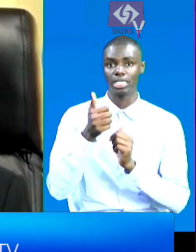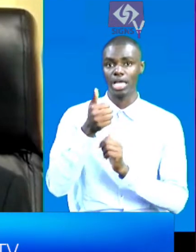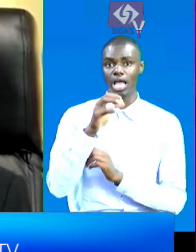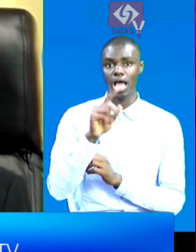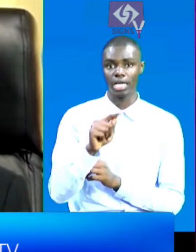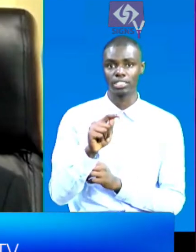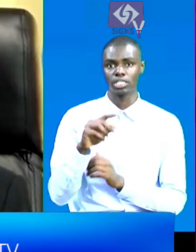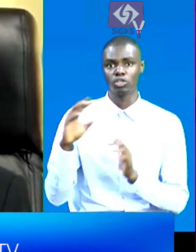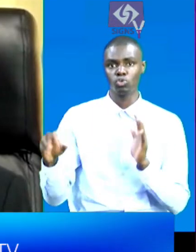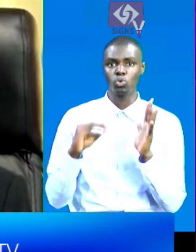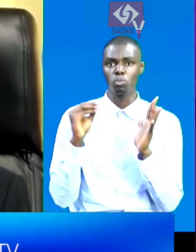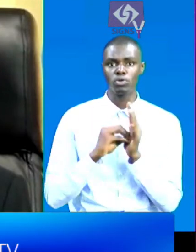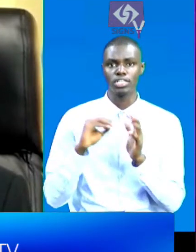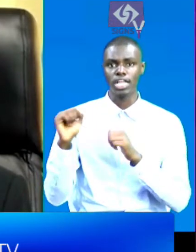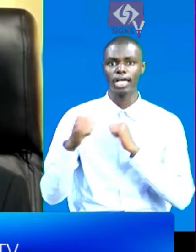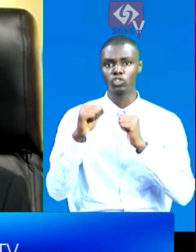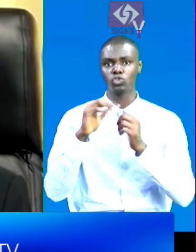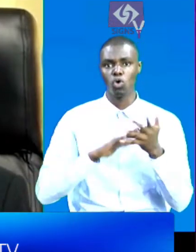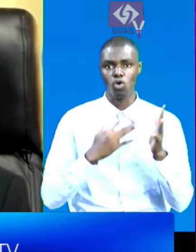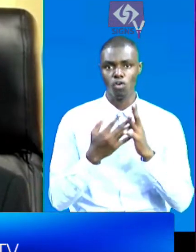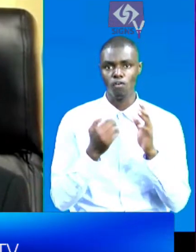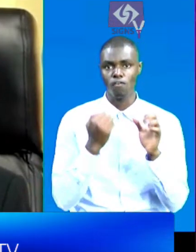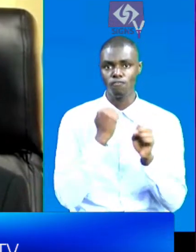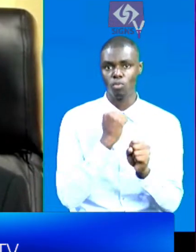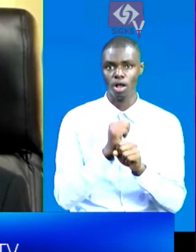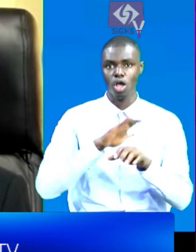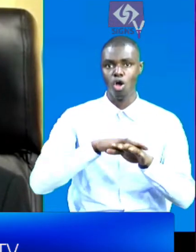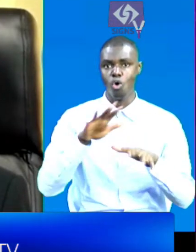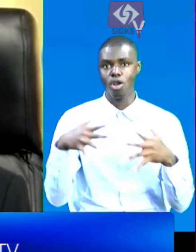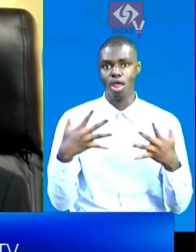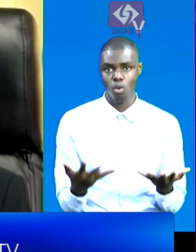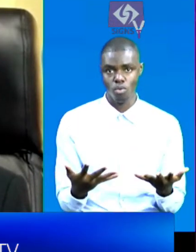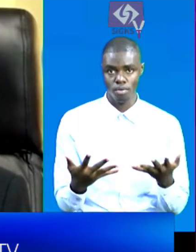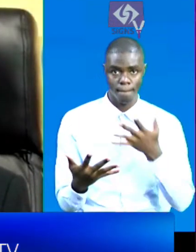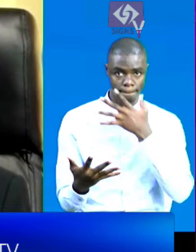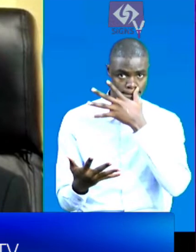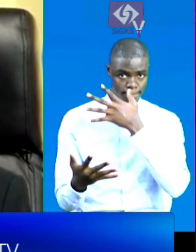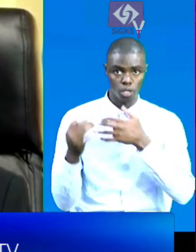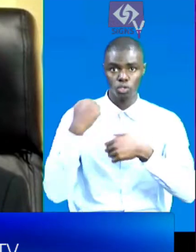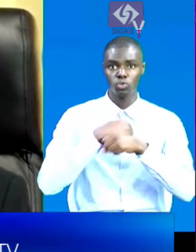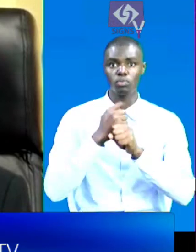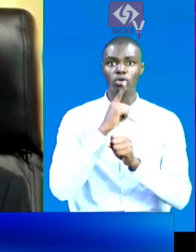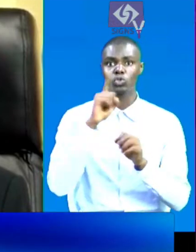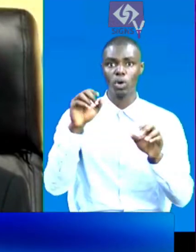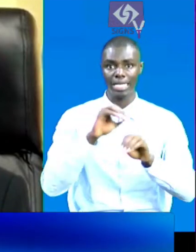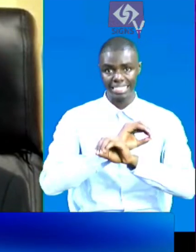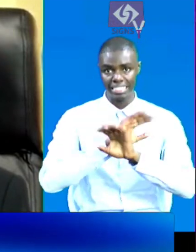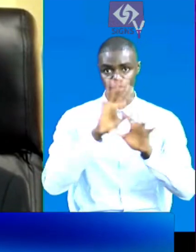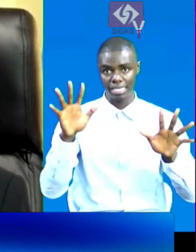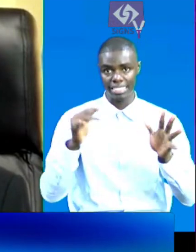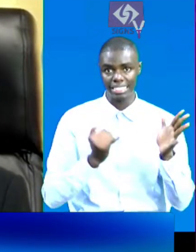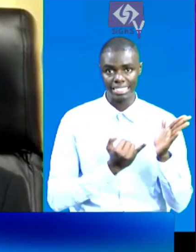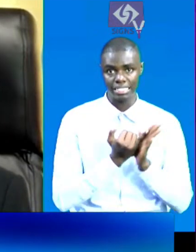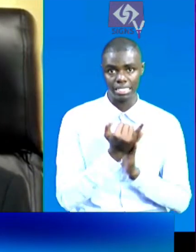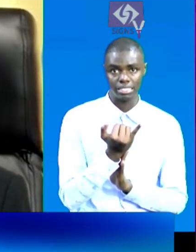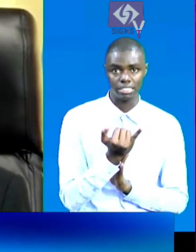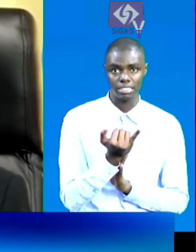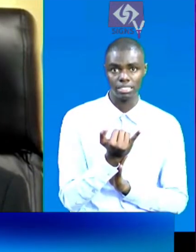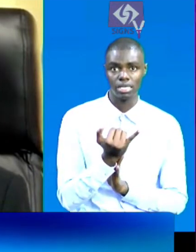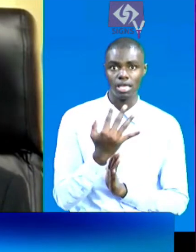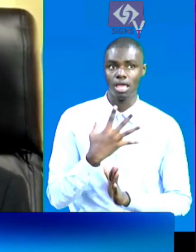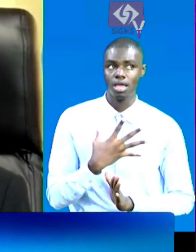in a solid framework on how to ensure transparency, integrity,